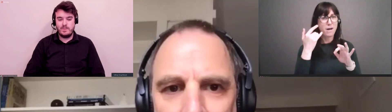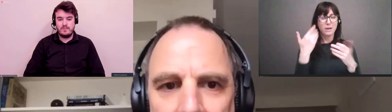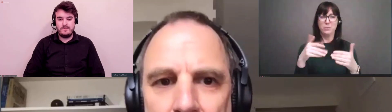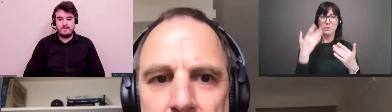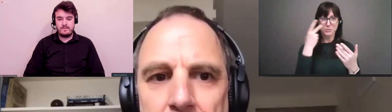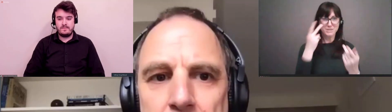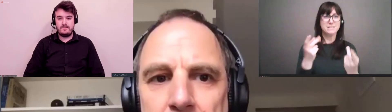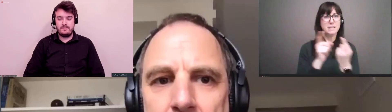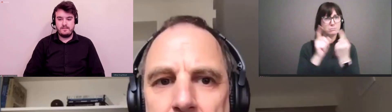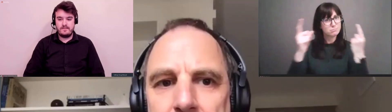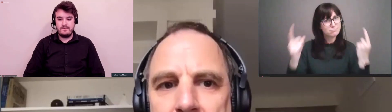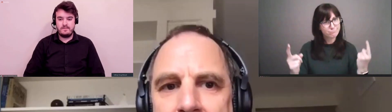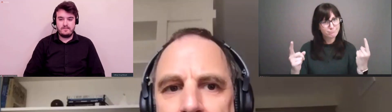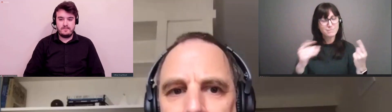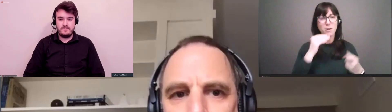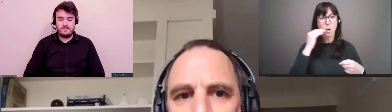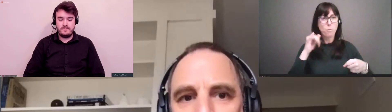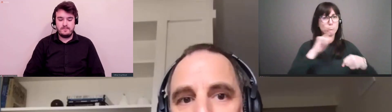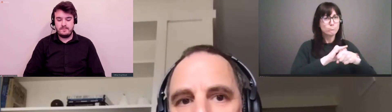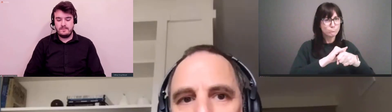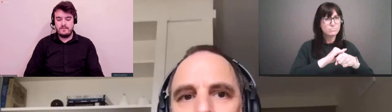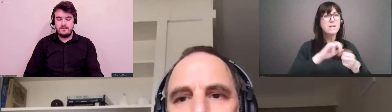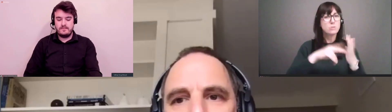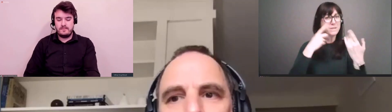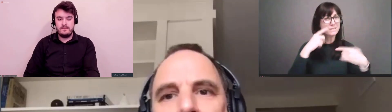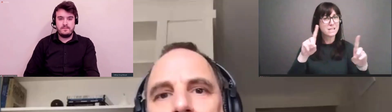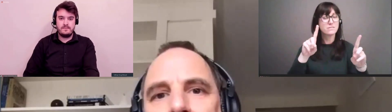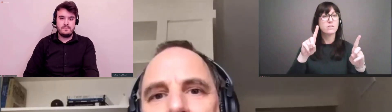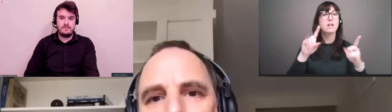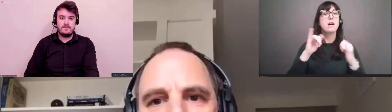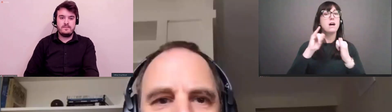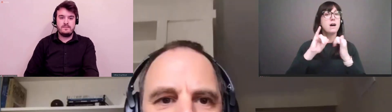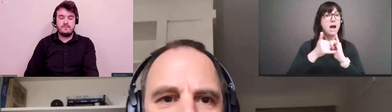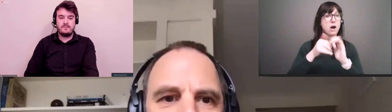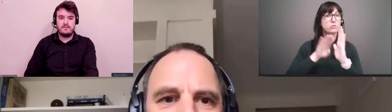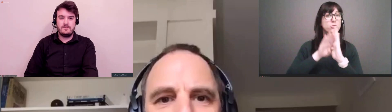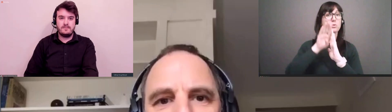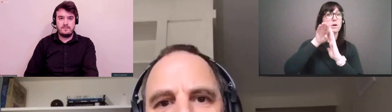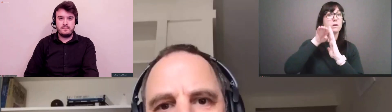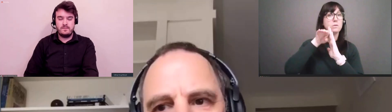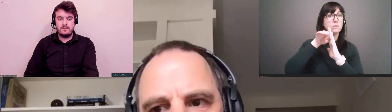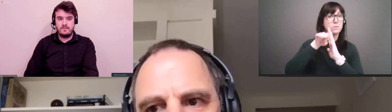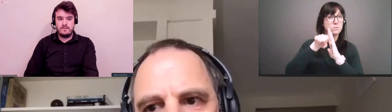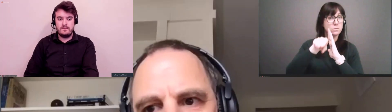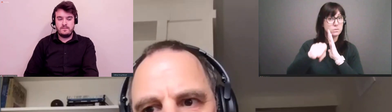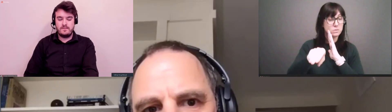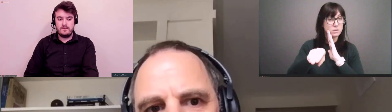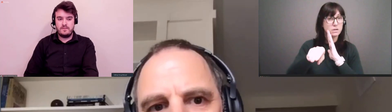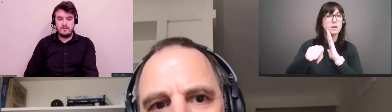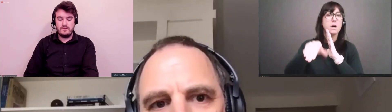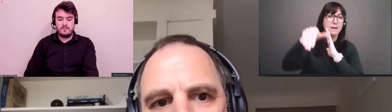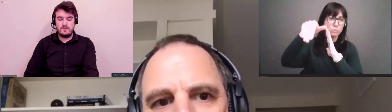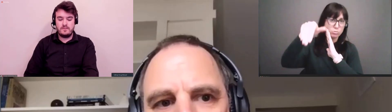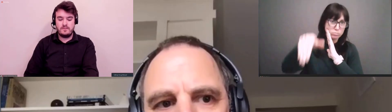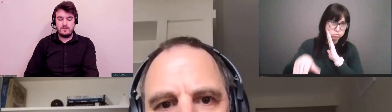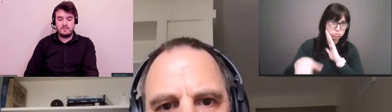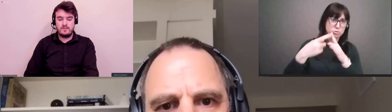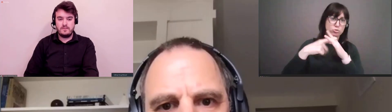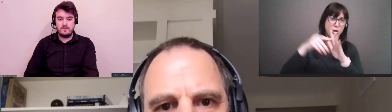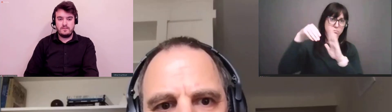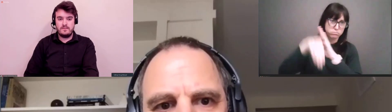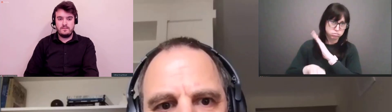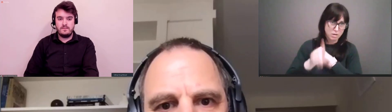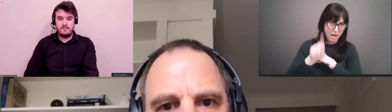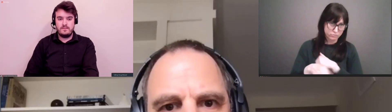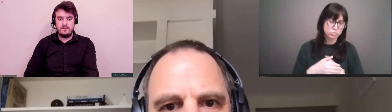that showing up. To have it stop, to plateau, the doubling time needs to go into negative numbers. So we're going